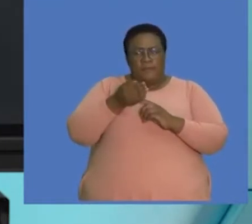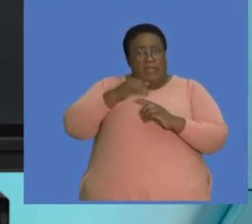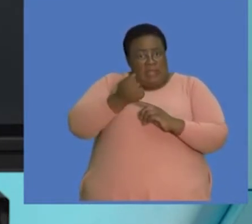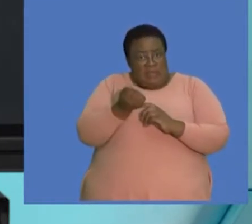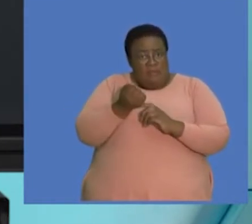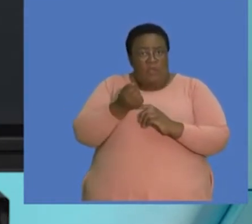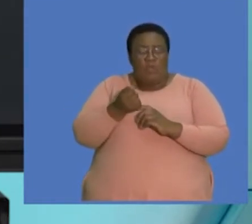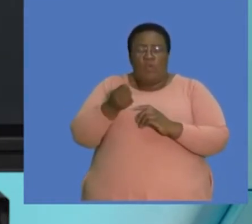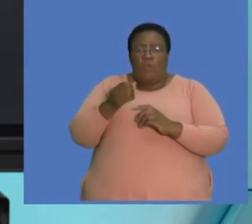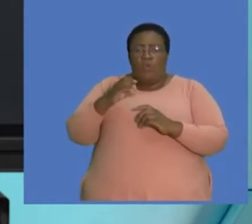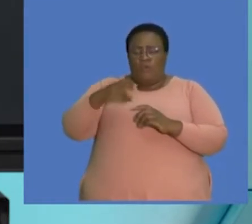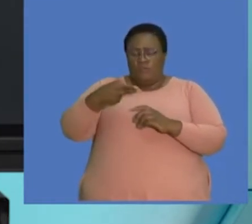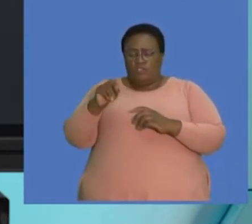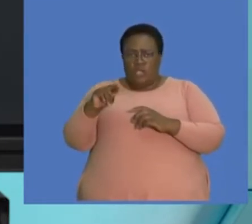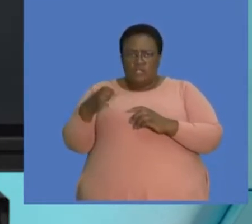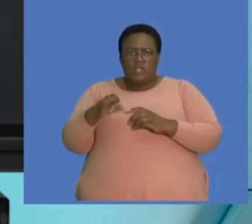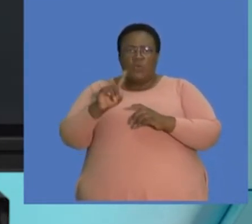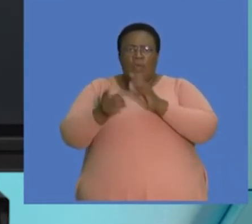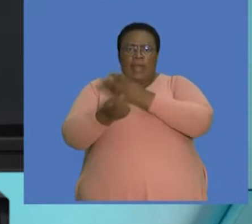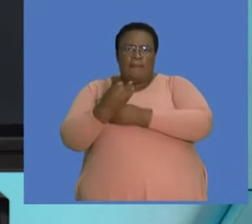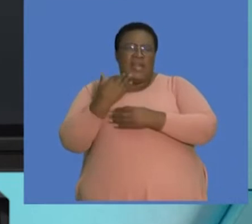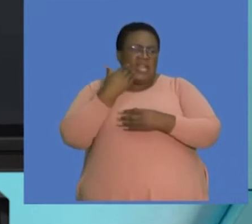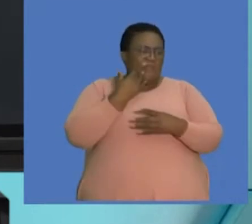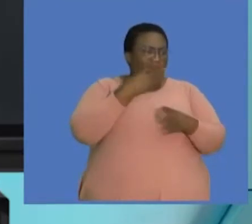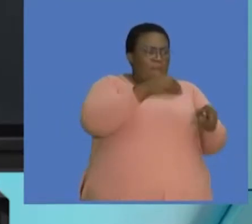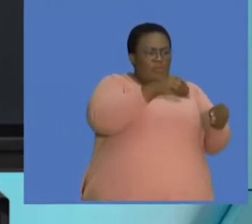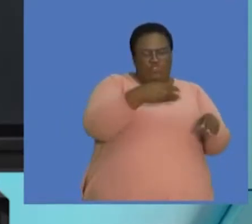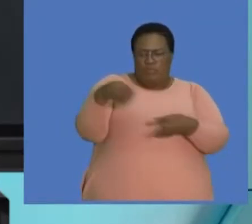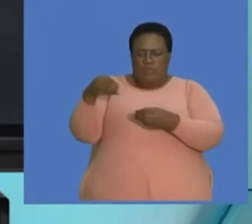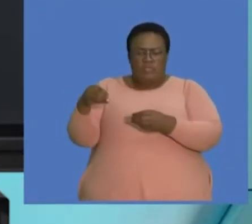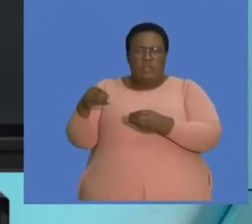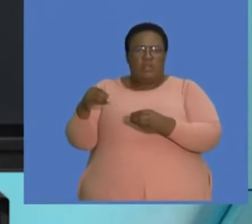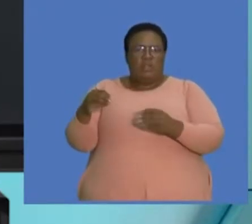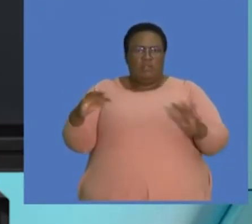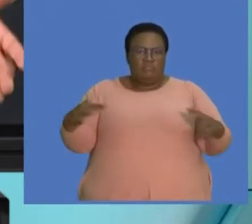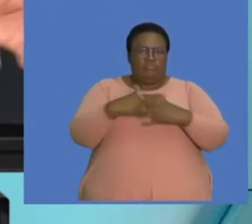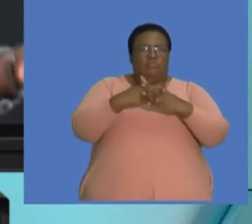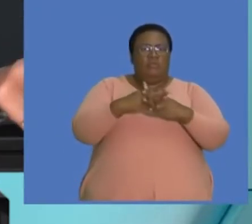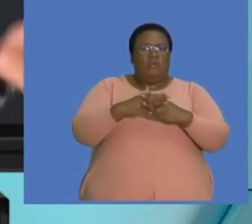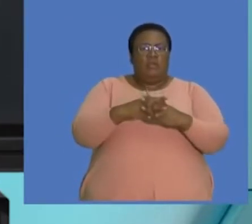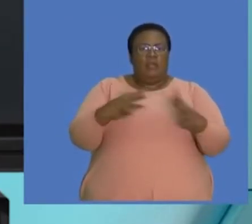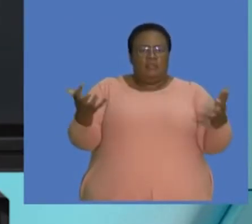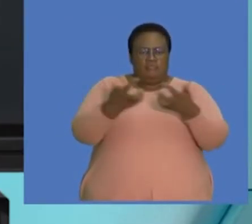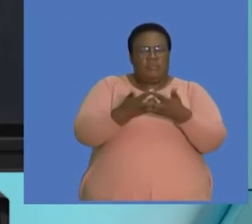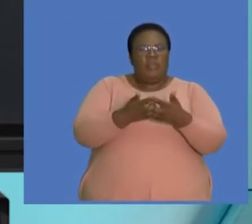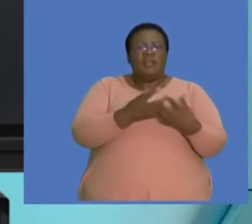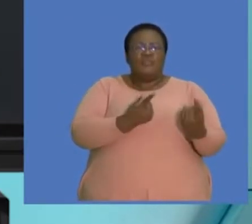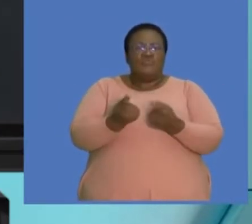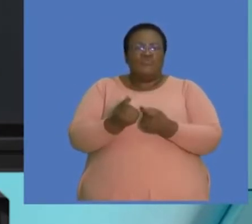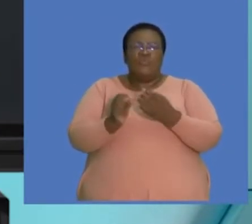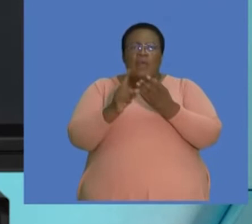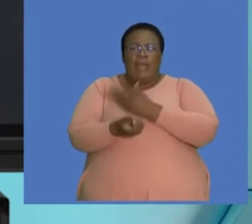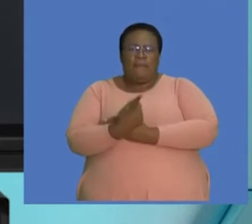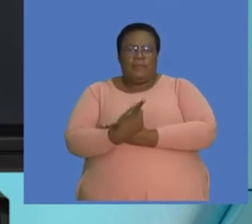what happens when materials interact with each other in terms of charges. And the quantity of charge, which is the total,